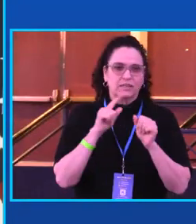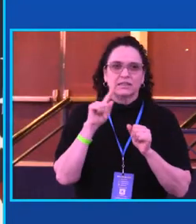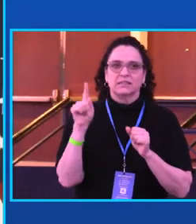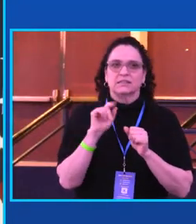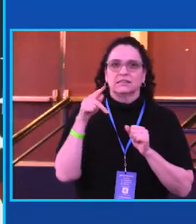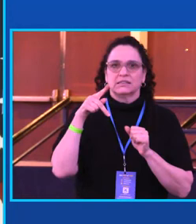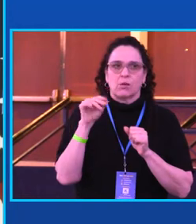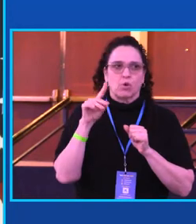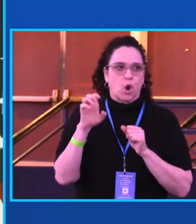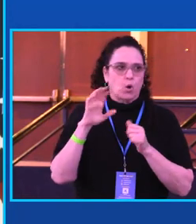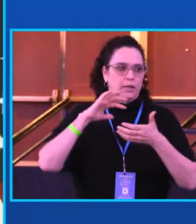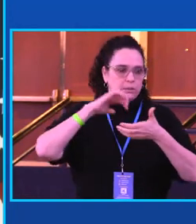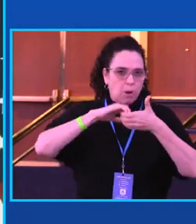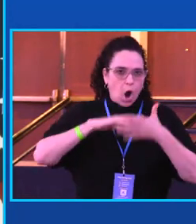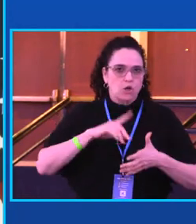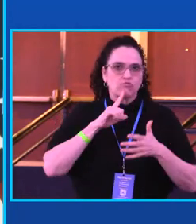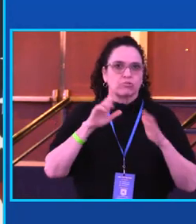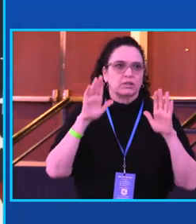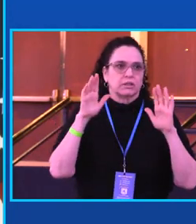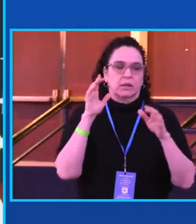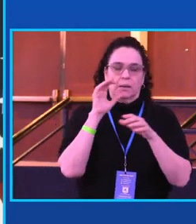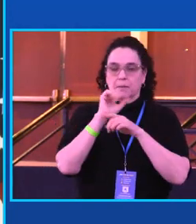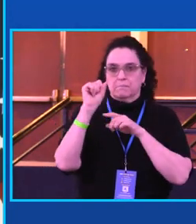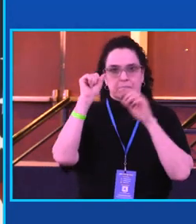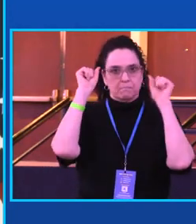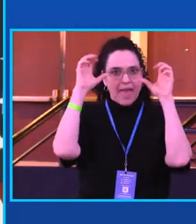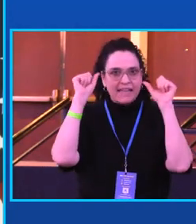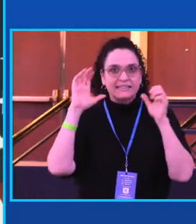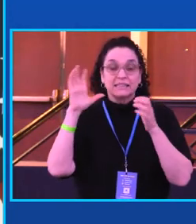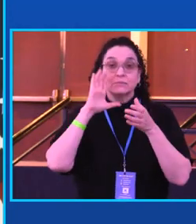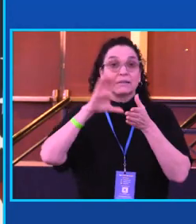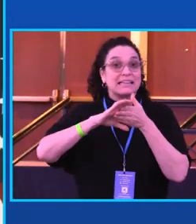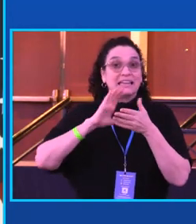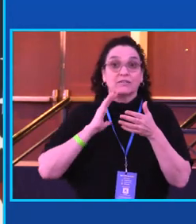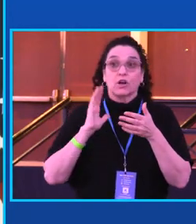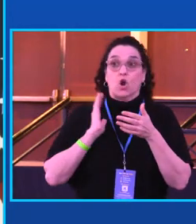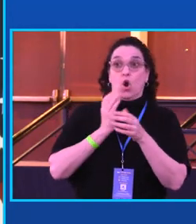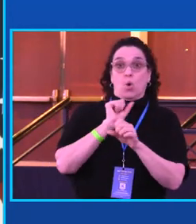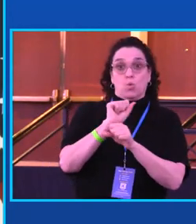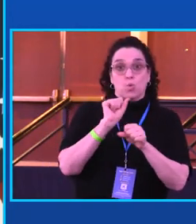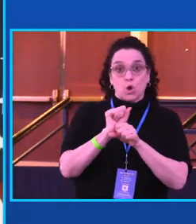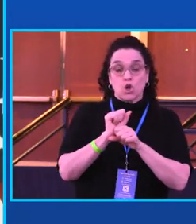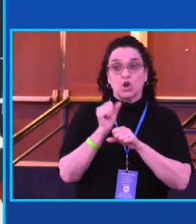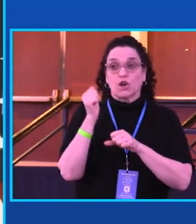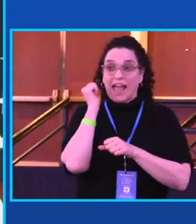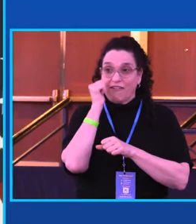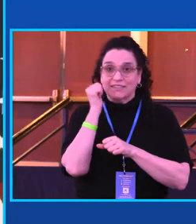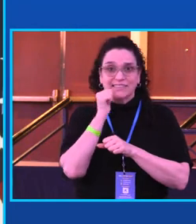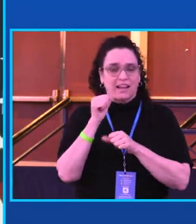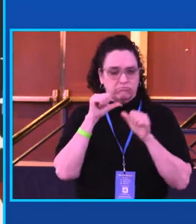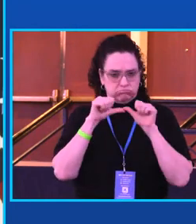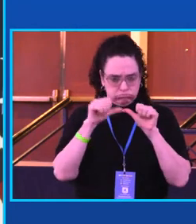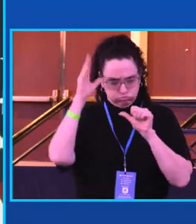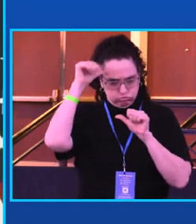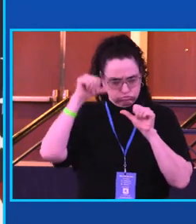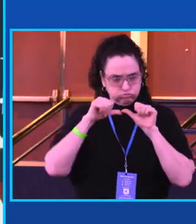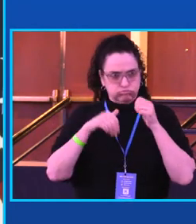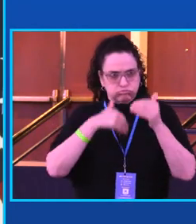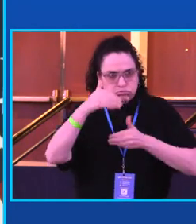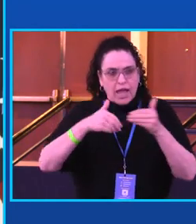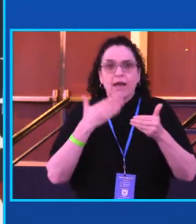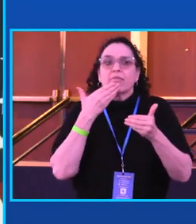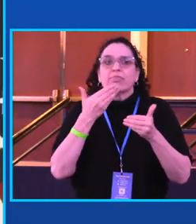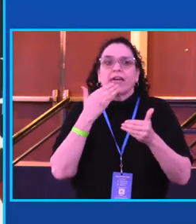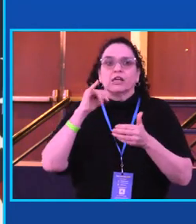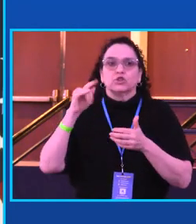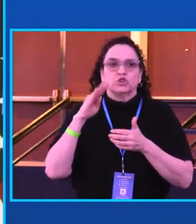tremendous. His belief in the work that we do day in, day out, is steadfast and unwavering. And I thank you, Jamie, for